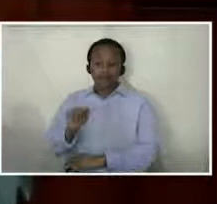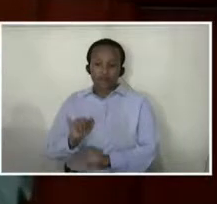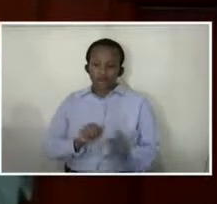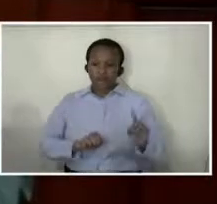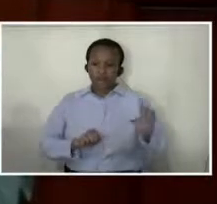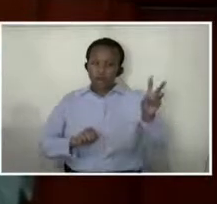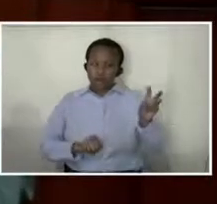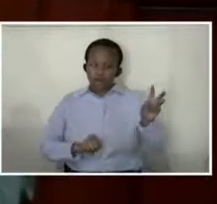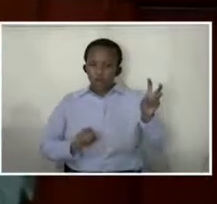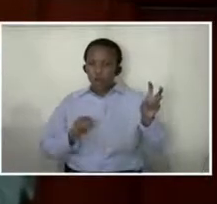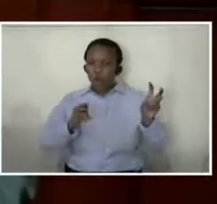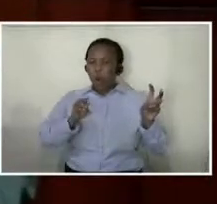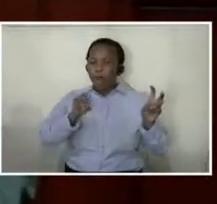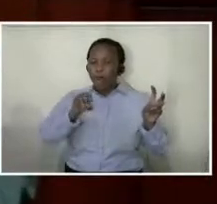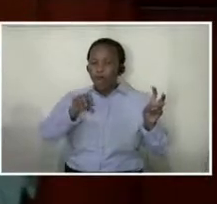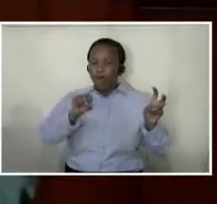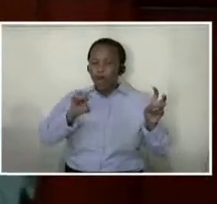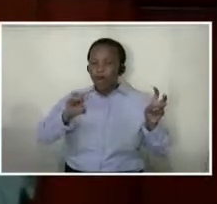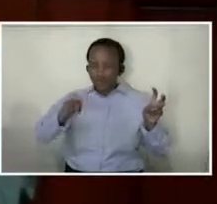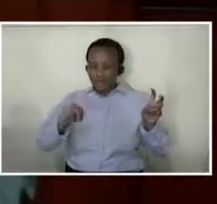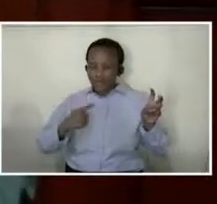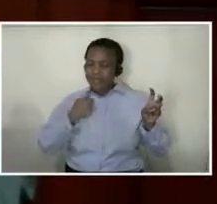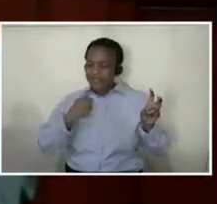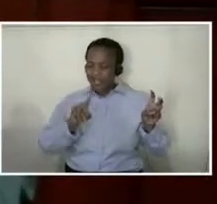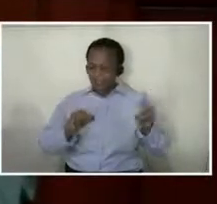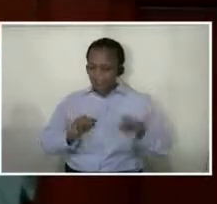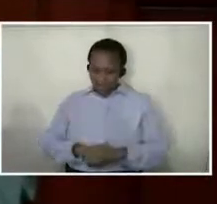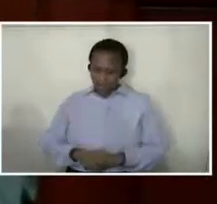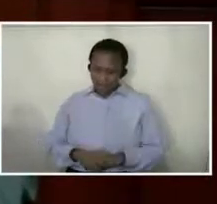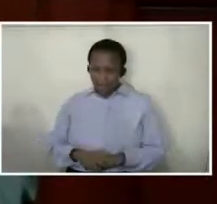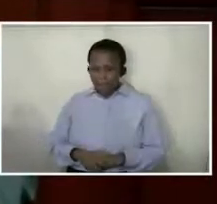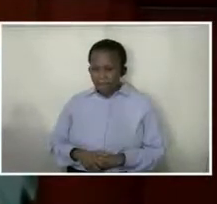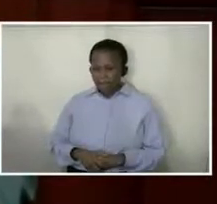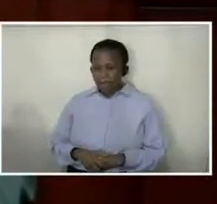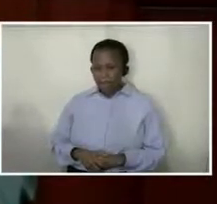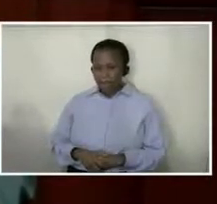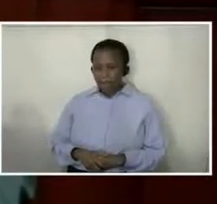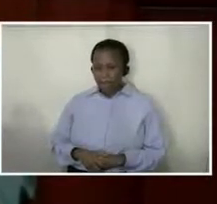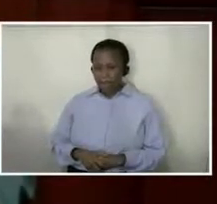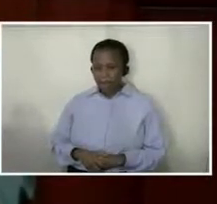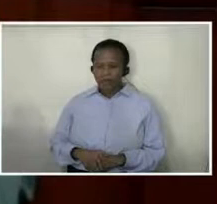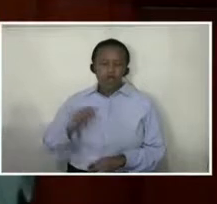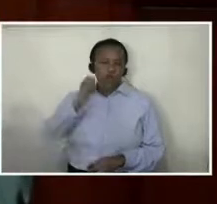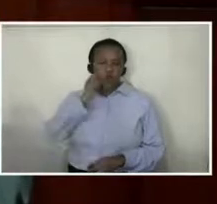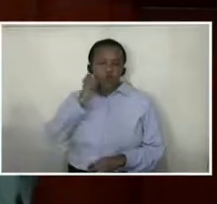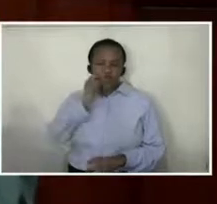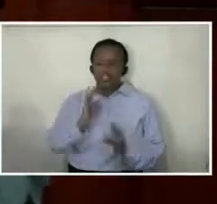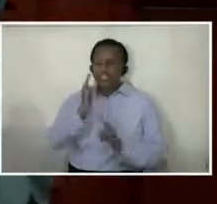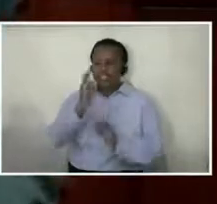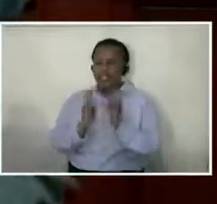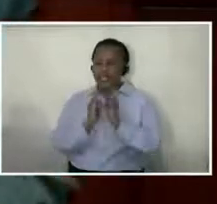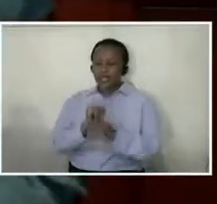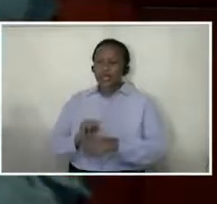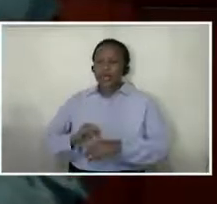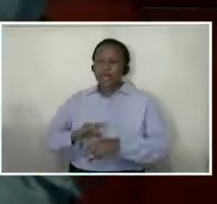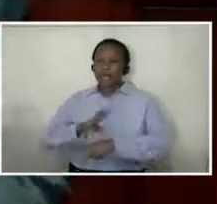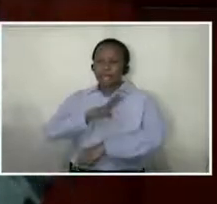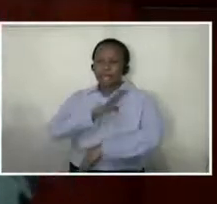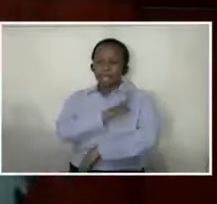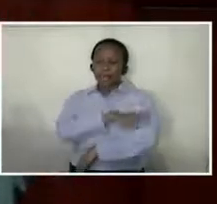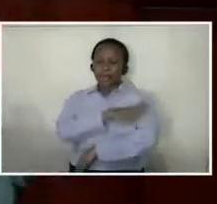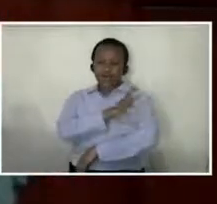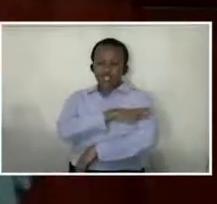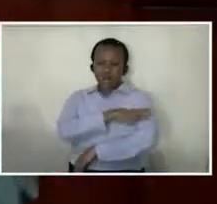says, as I quote, as Fotswane city manager commented, the DA